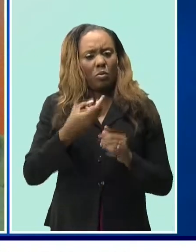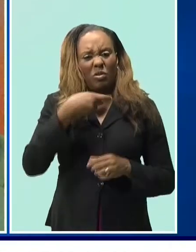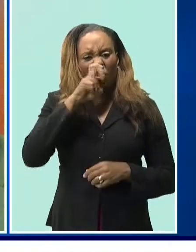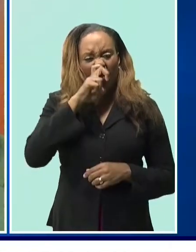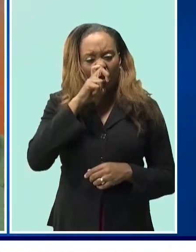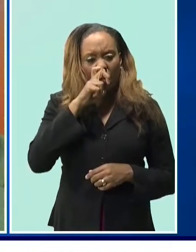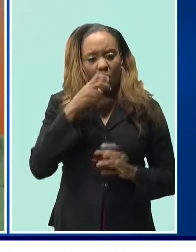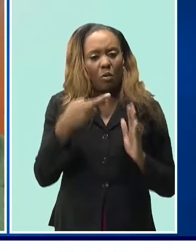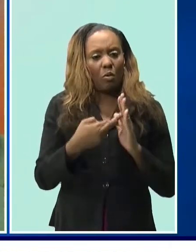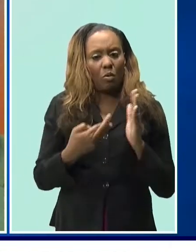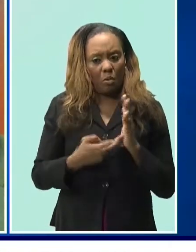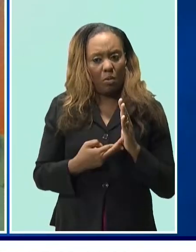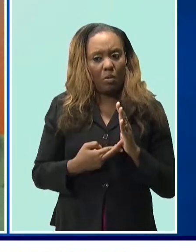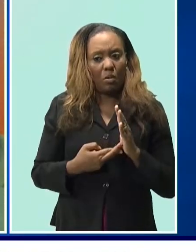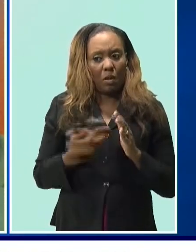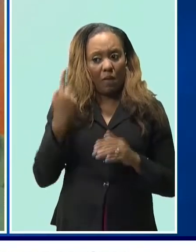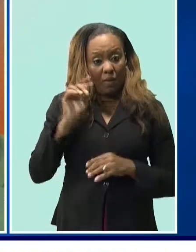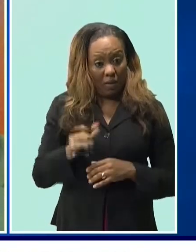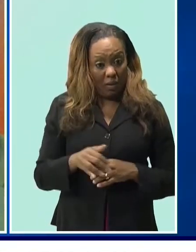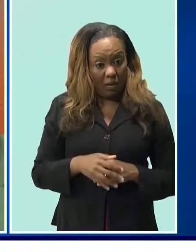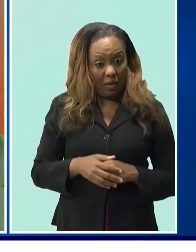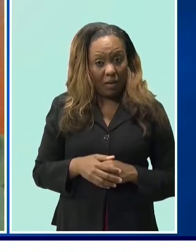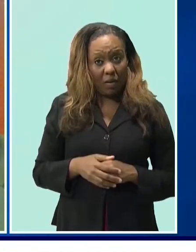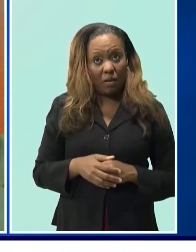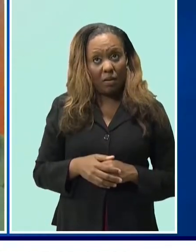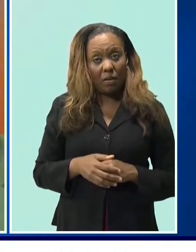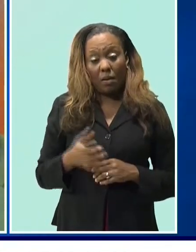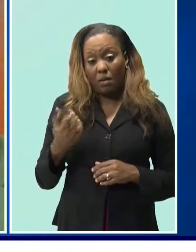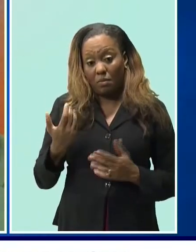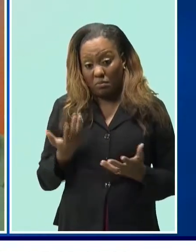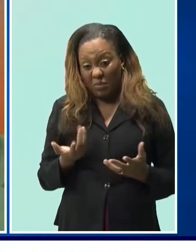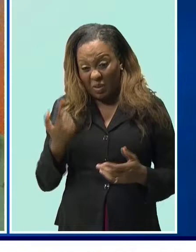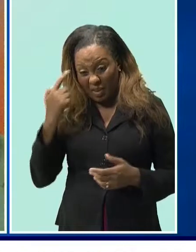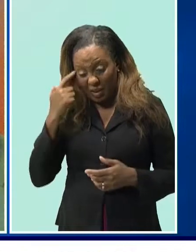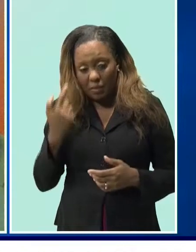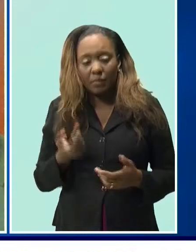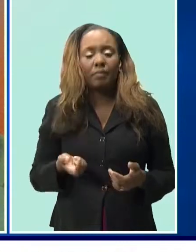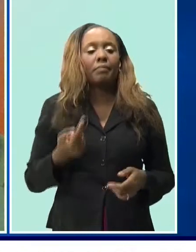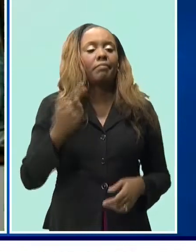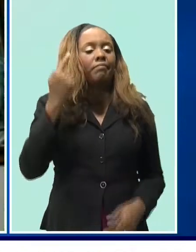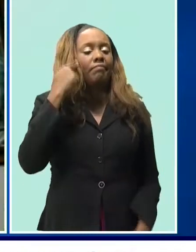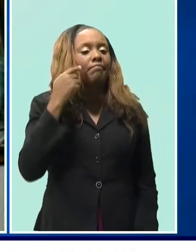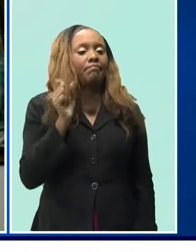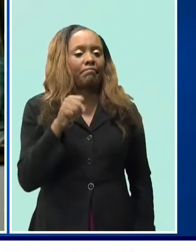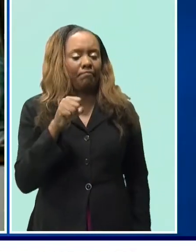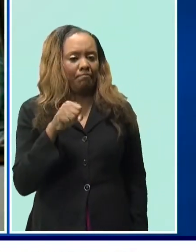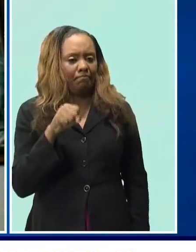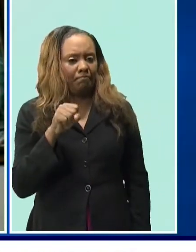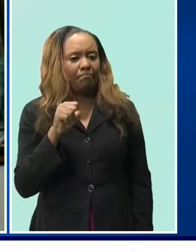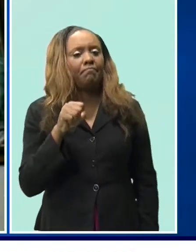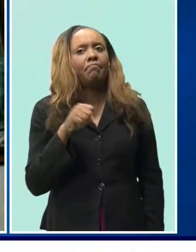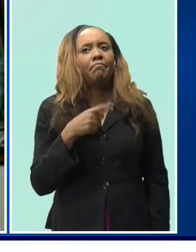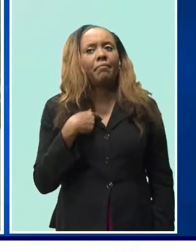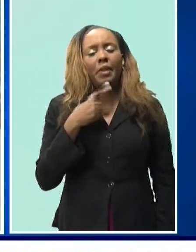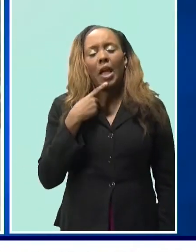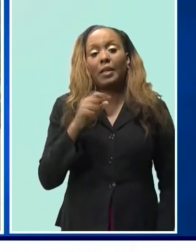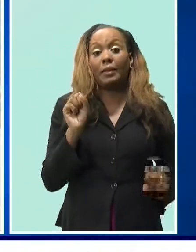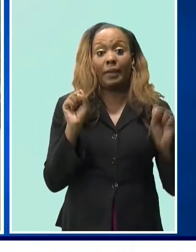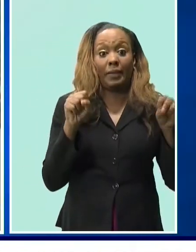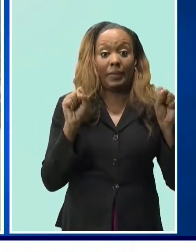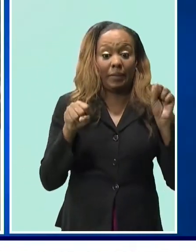curfew order then? Or rather, why is it? I would say yes. No, I would definitely say